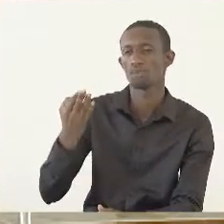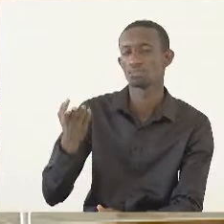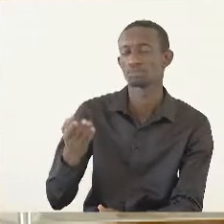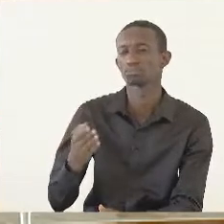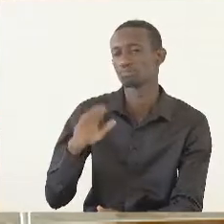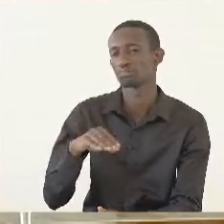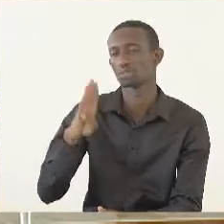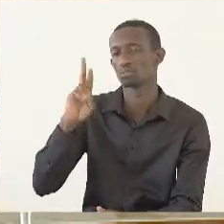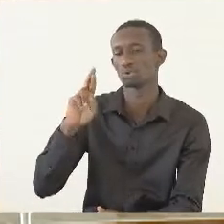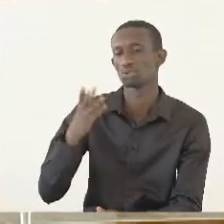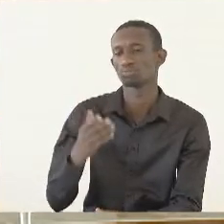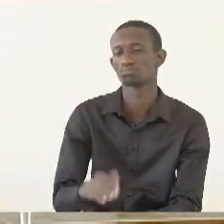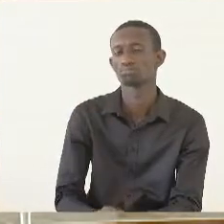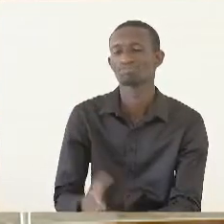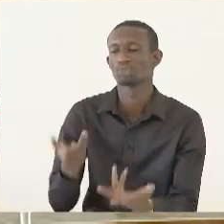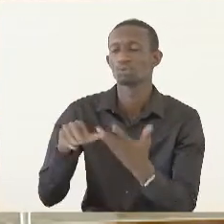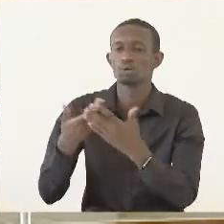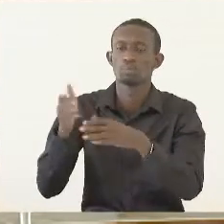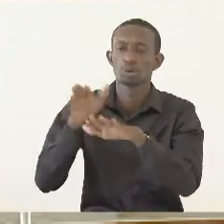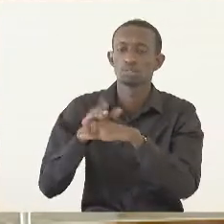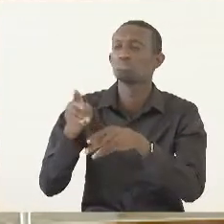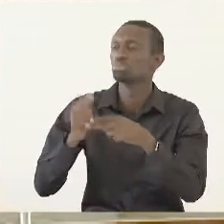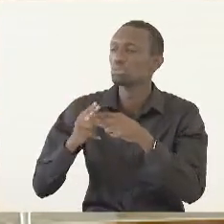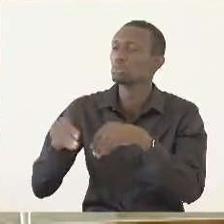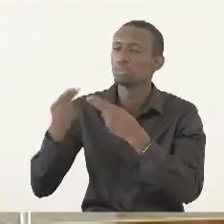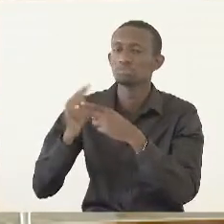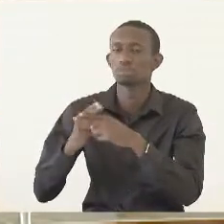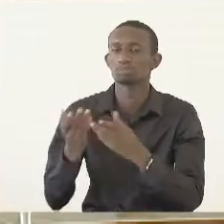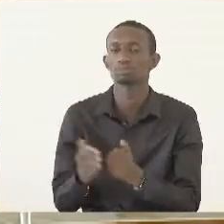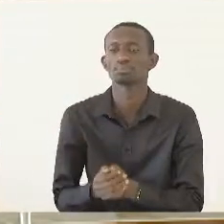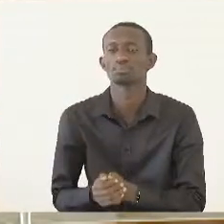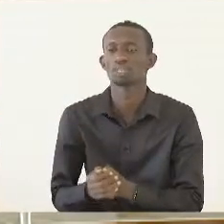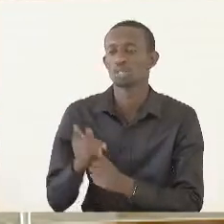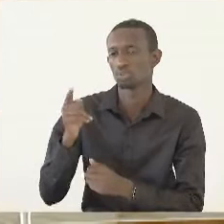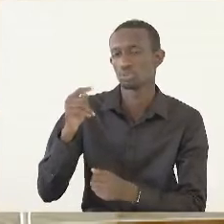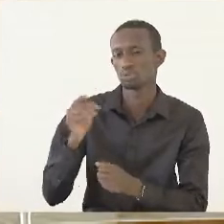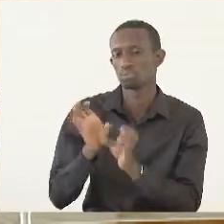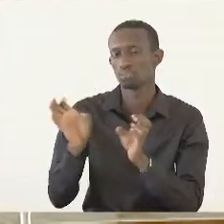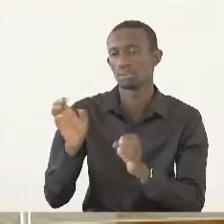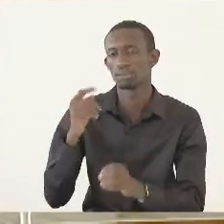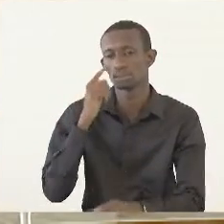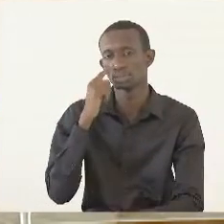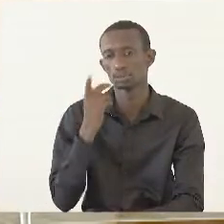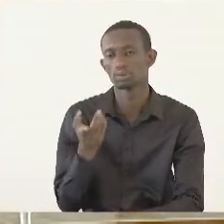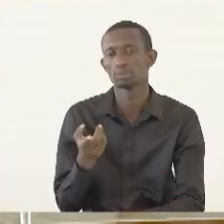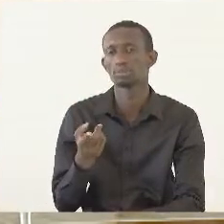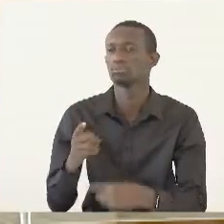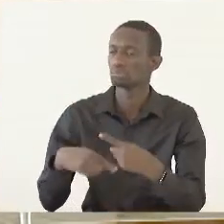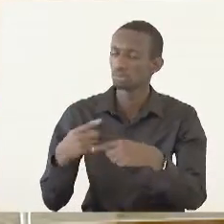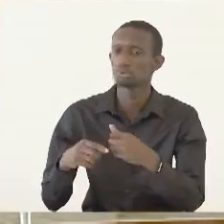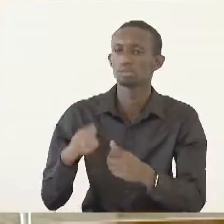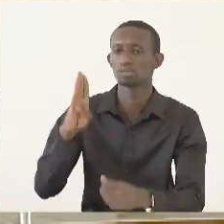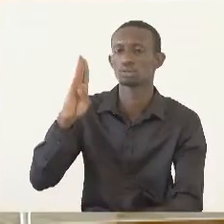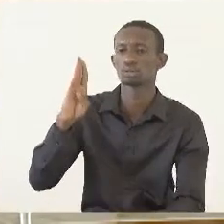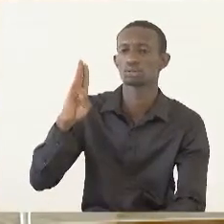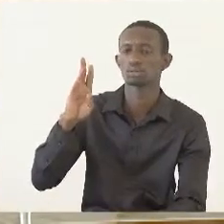a bromine also attached. This is also, it is named. It will be, all these are substituents. This one still is a benzoic